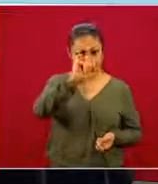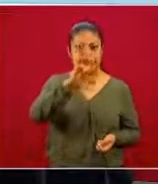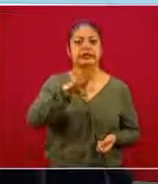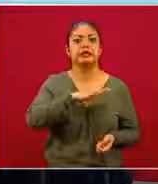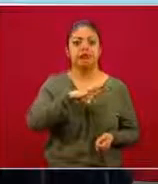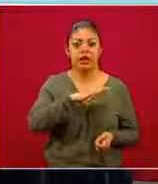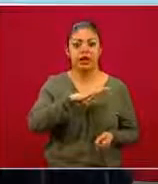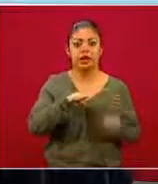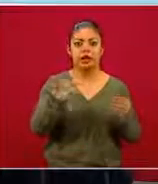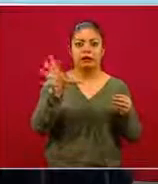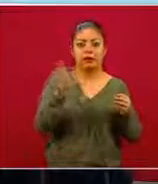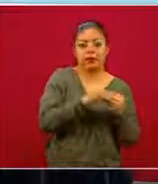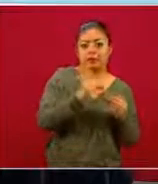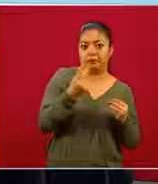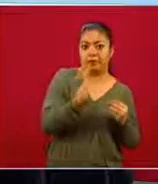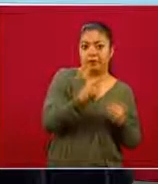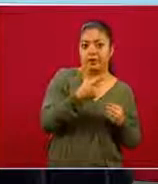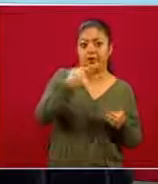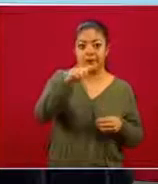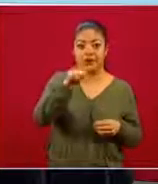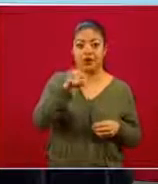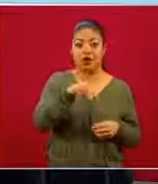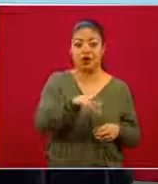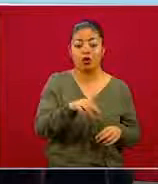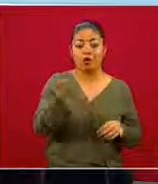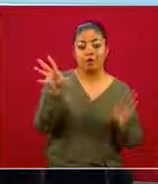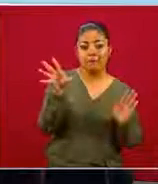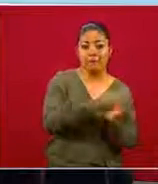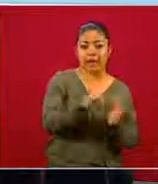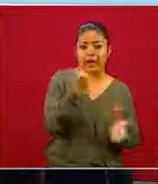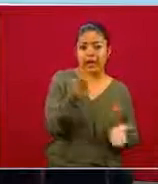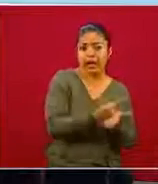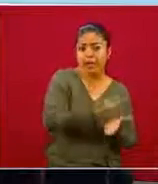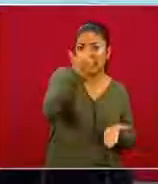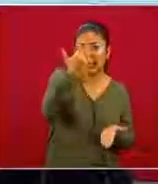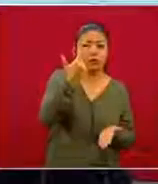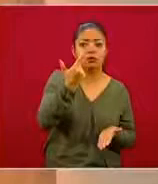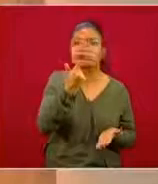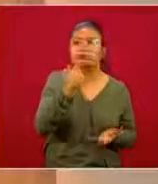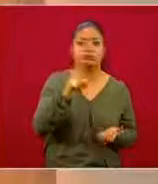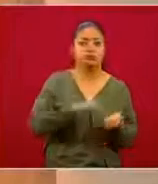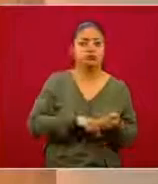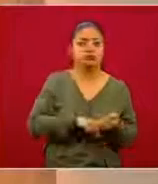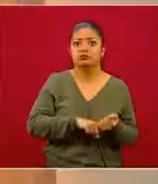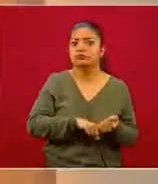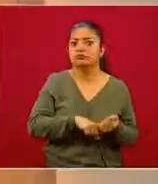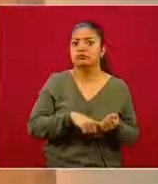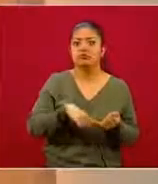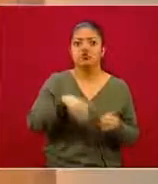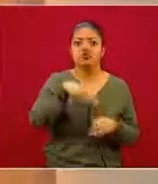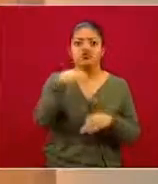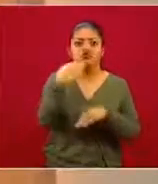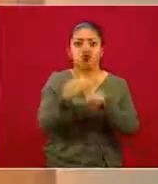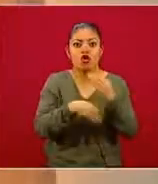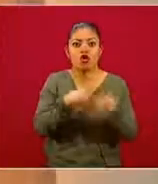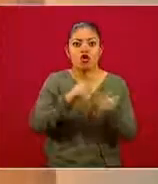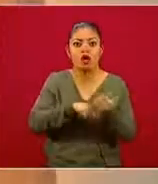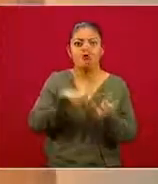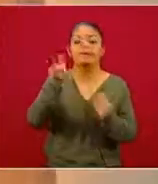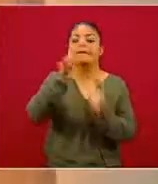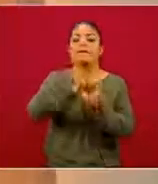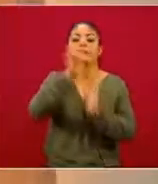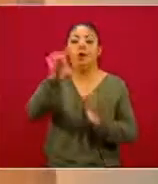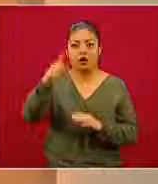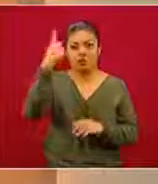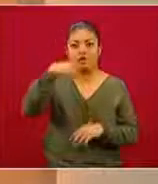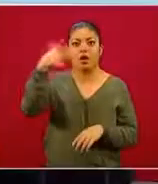And there is an answer from the immune system, but it's not mature enough to be able to have